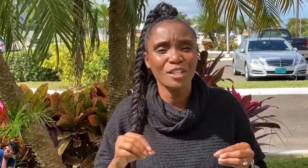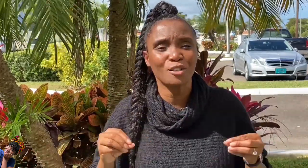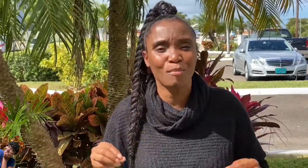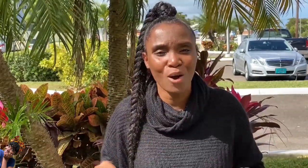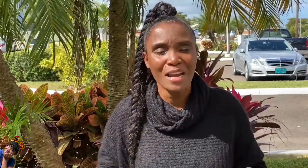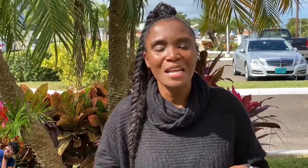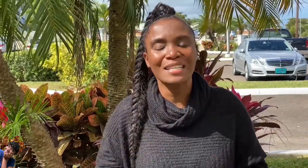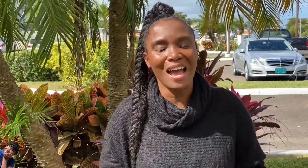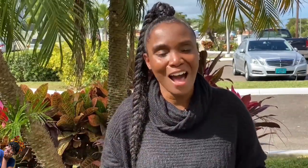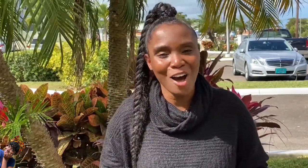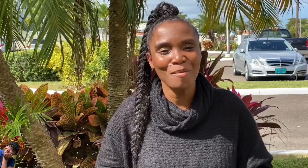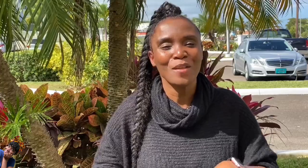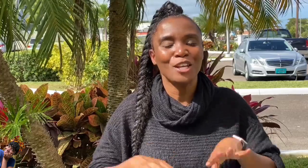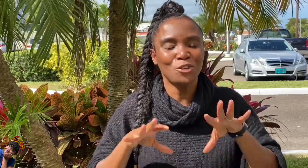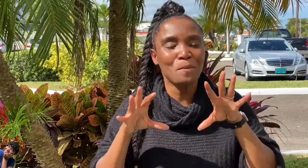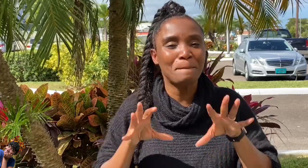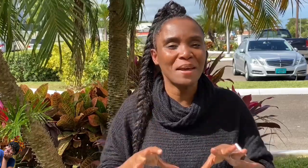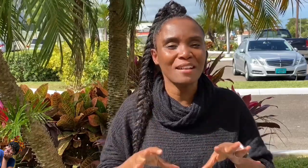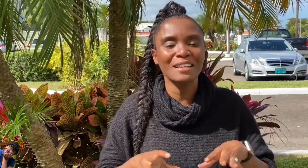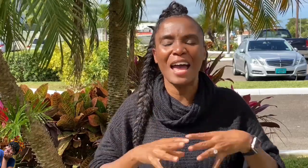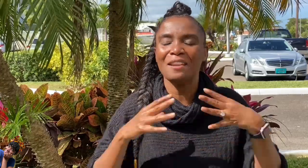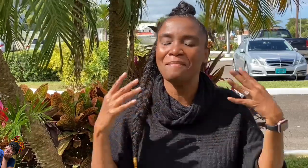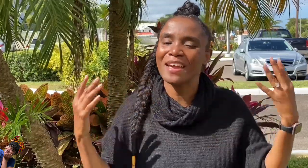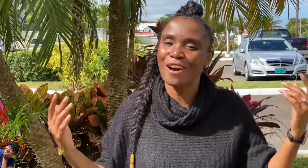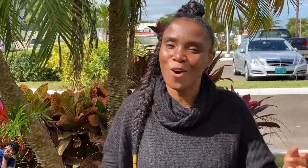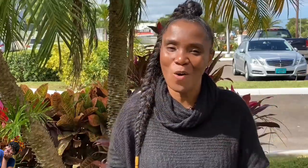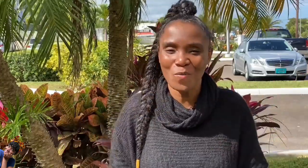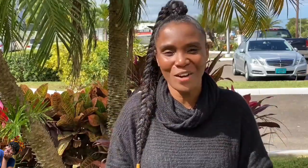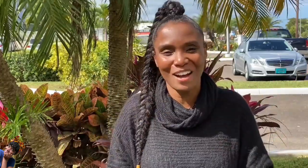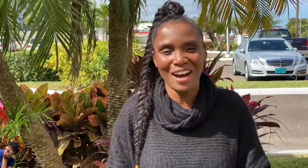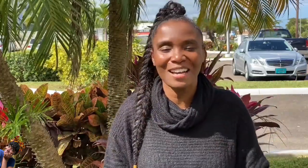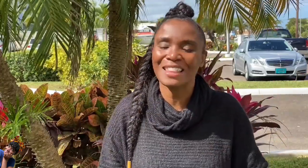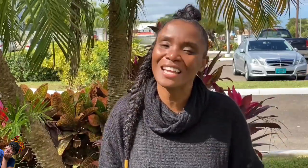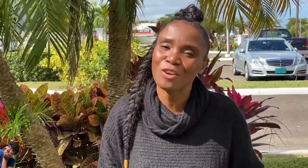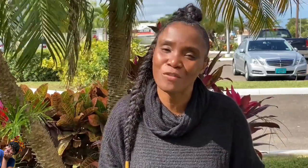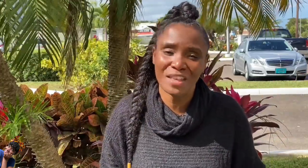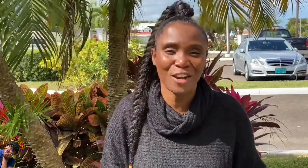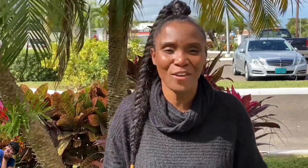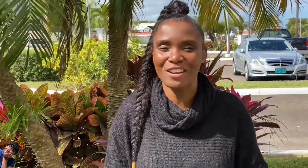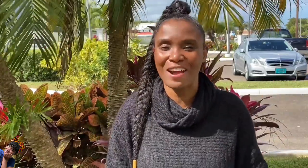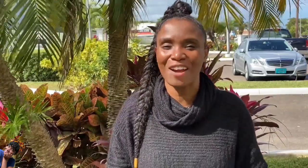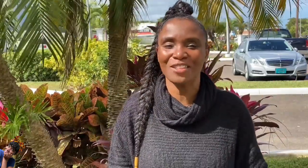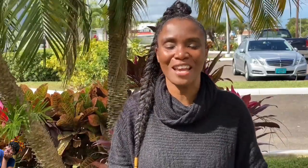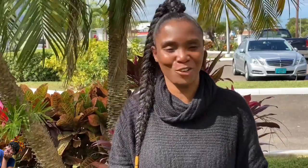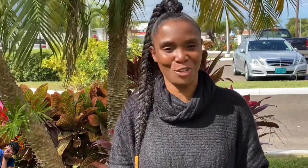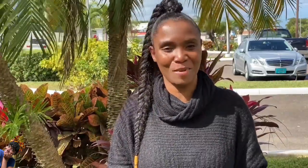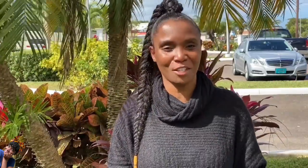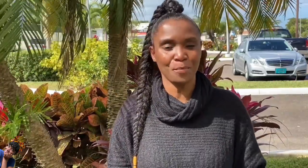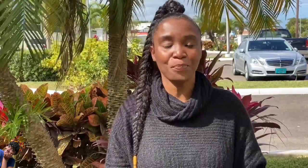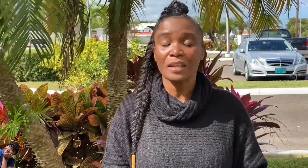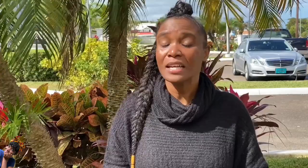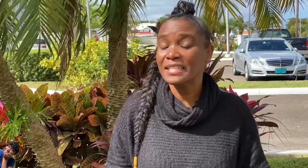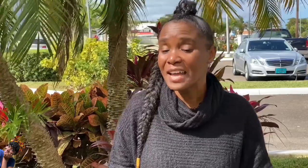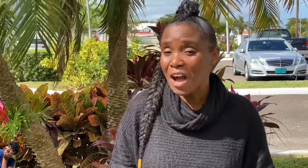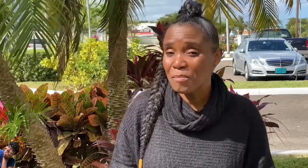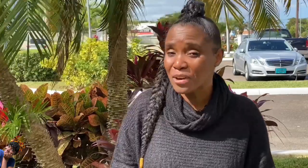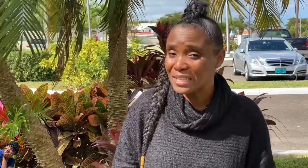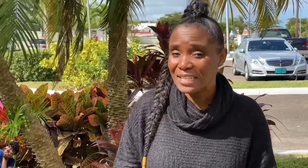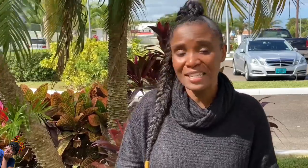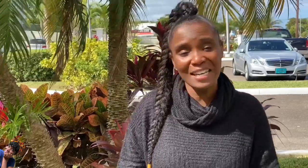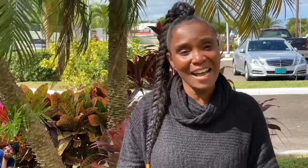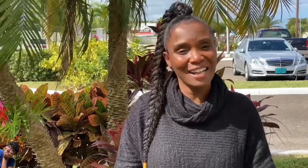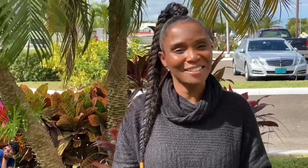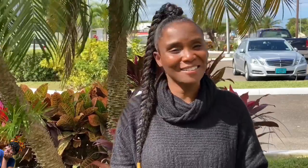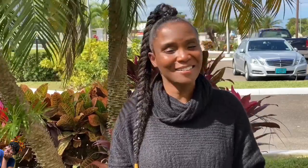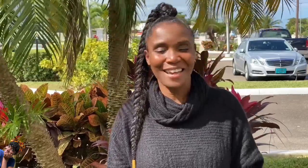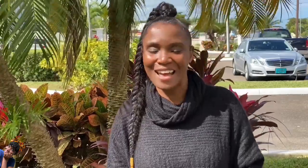that persons brought to help to build and make a home for God. Thank you for that great craft. Thank you so much. And now,